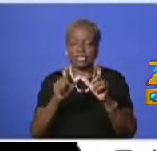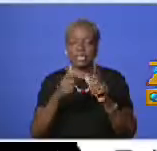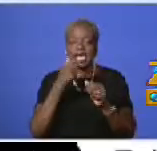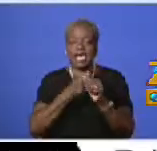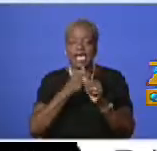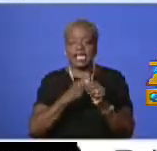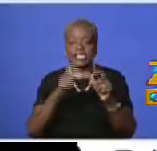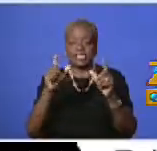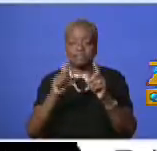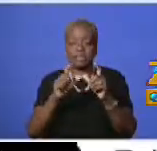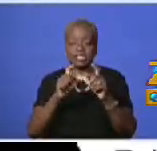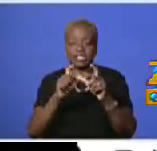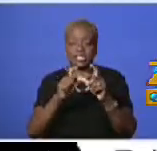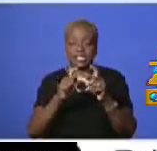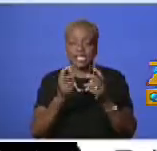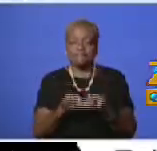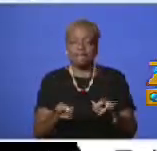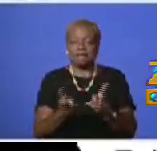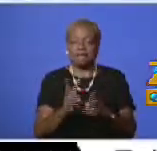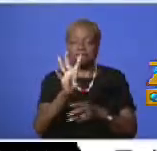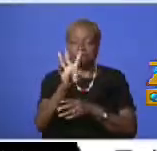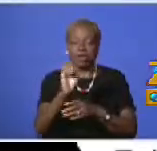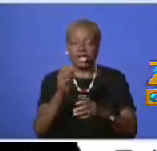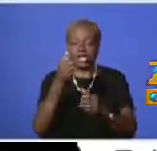Each of those vouchers is valued at $40.